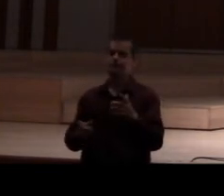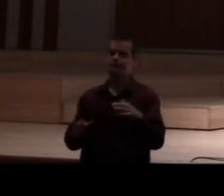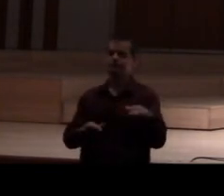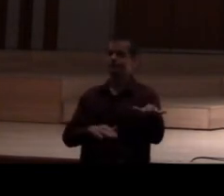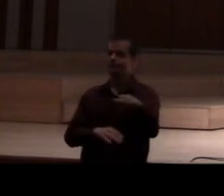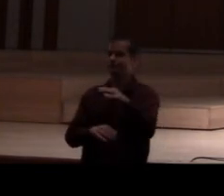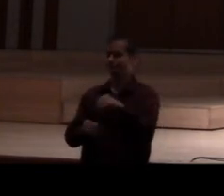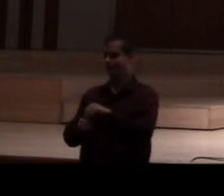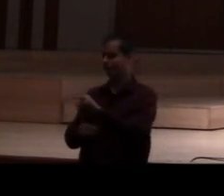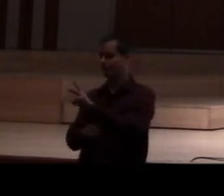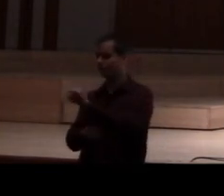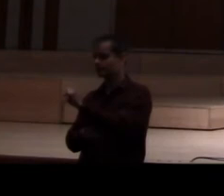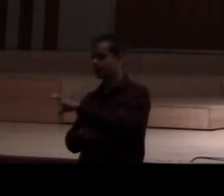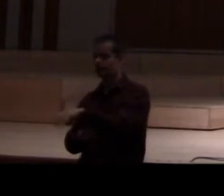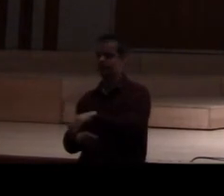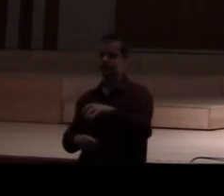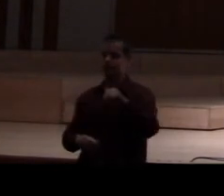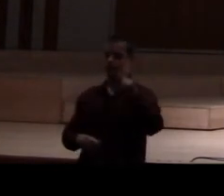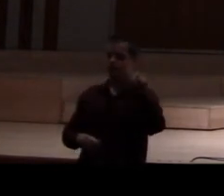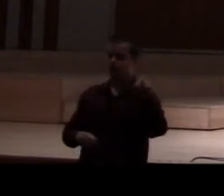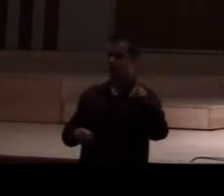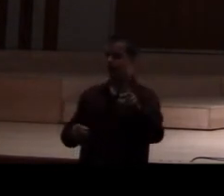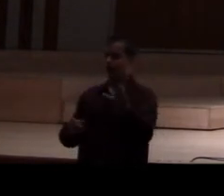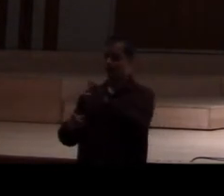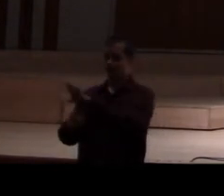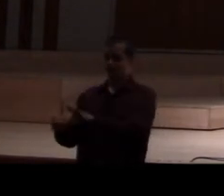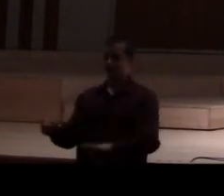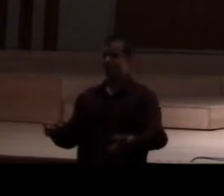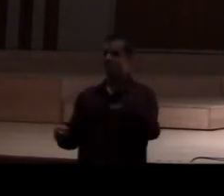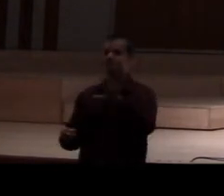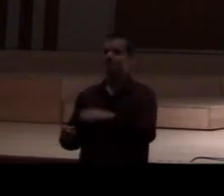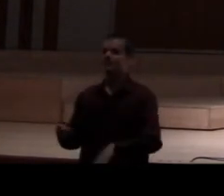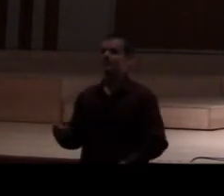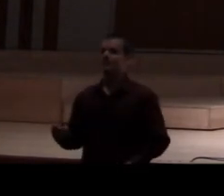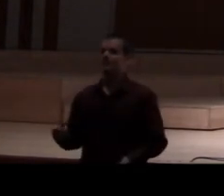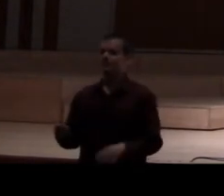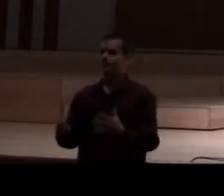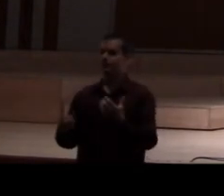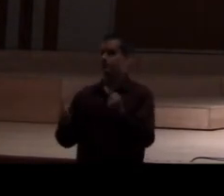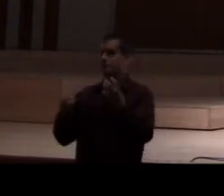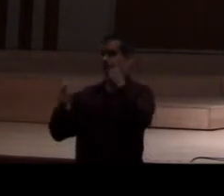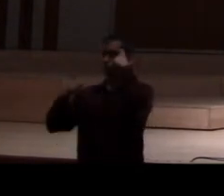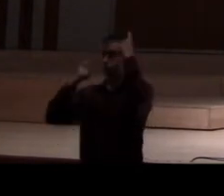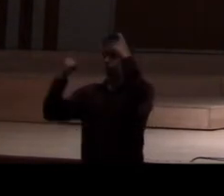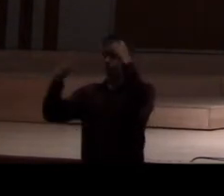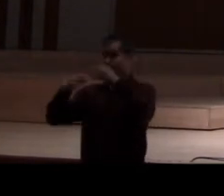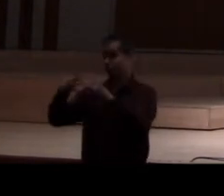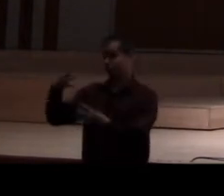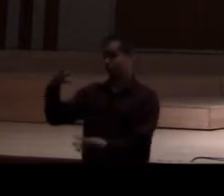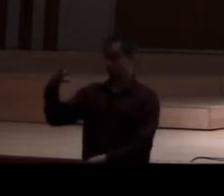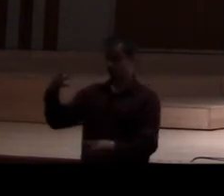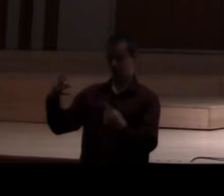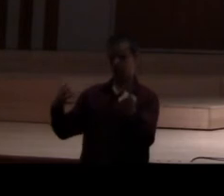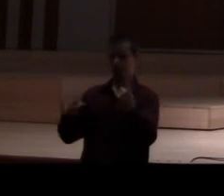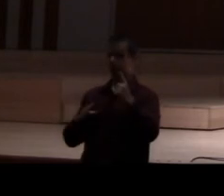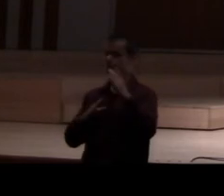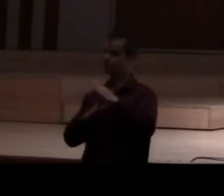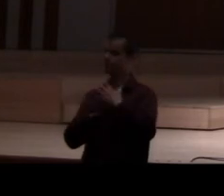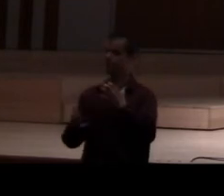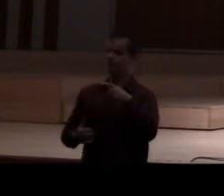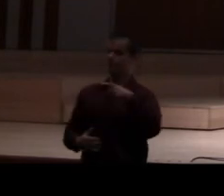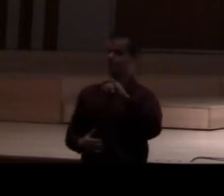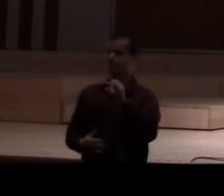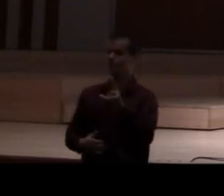between. And along with my perhaps already giant list of aspirations, I wanted to be a pioneer just like